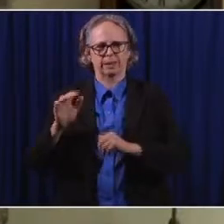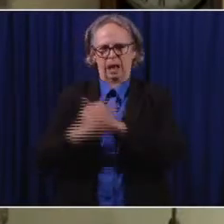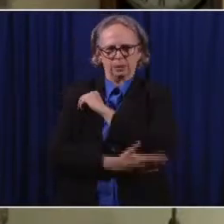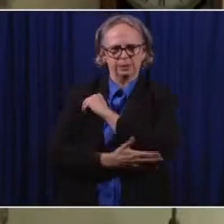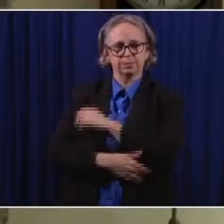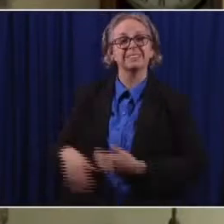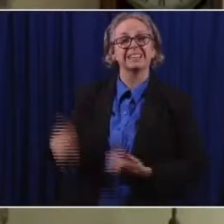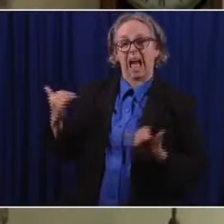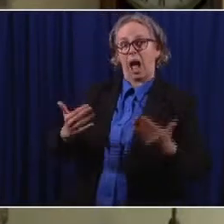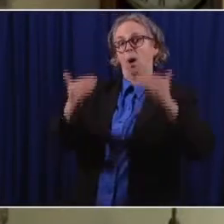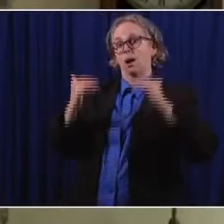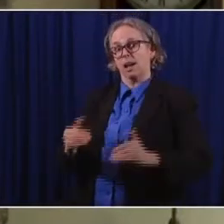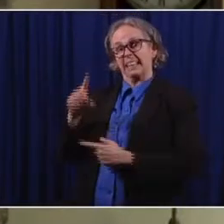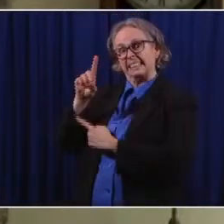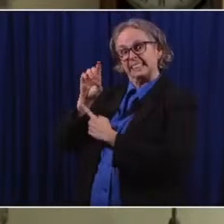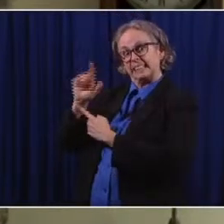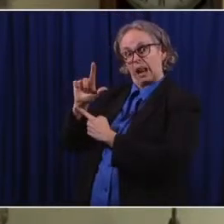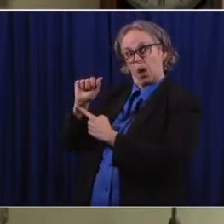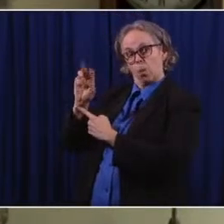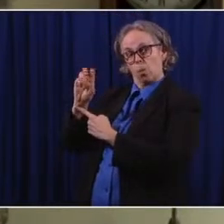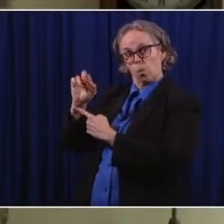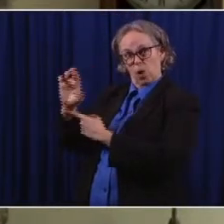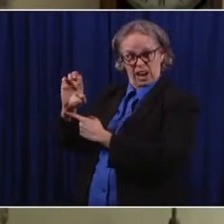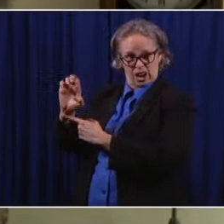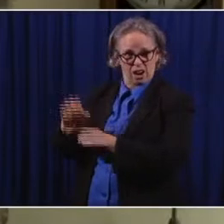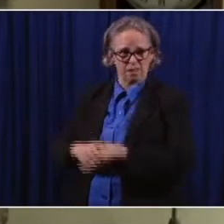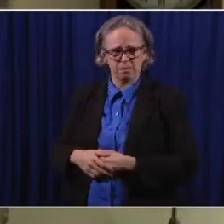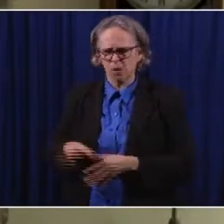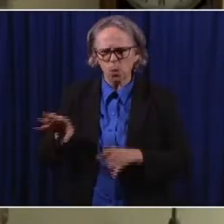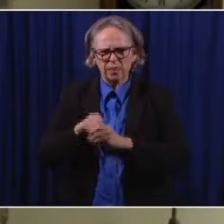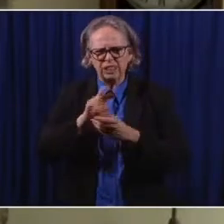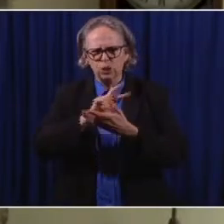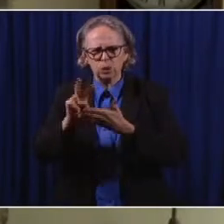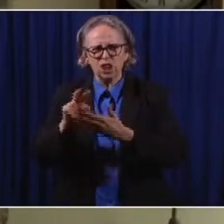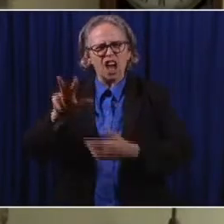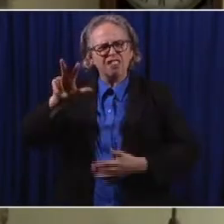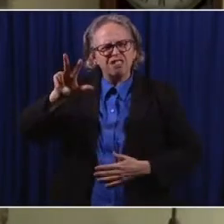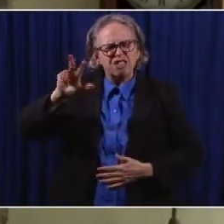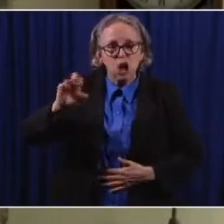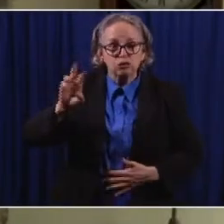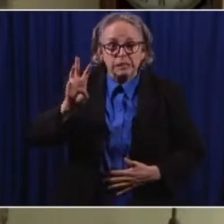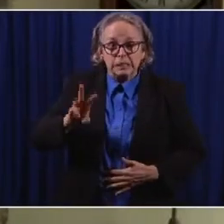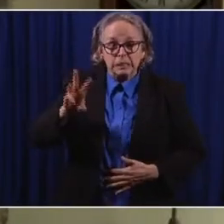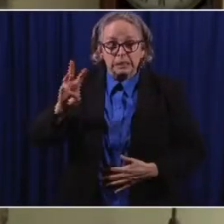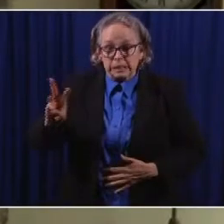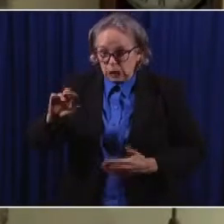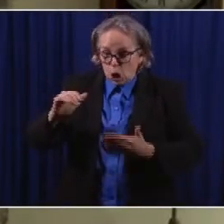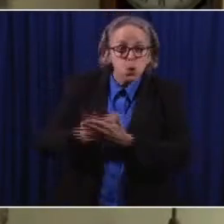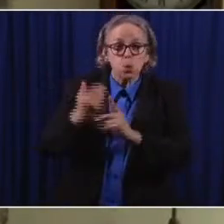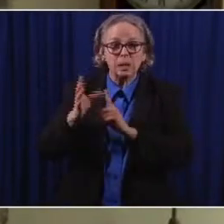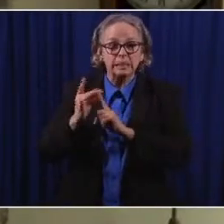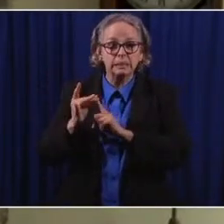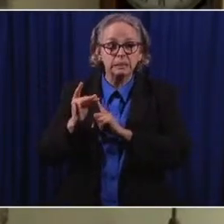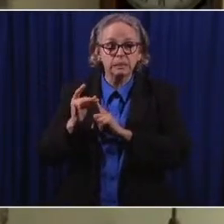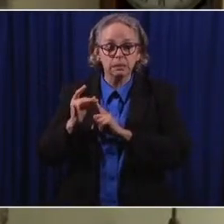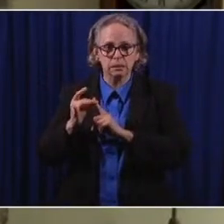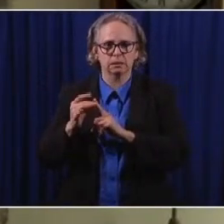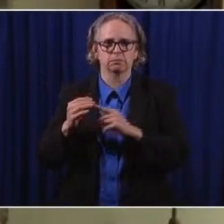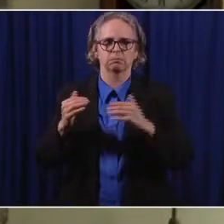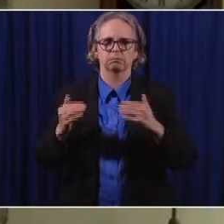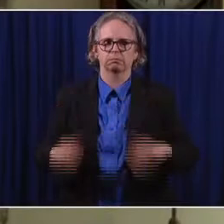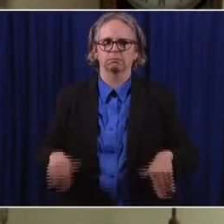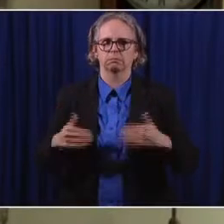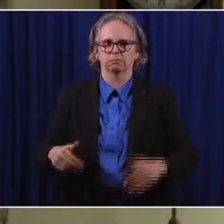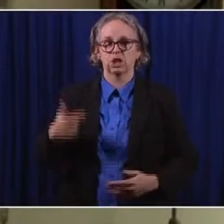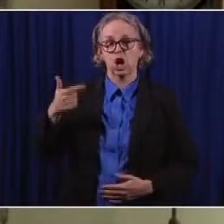366 new cases during the past 2 weeks. Half of those are people who are younger than 30. Greene County